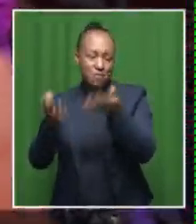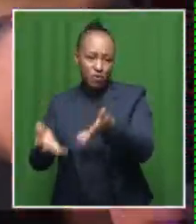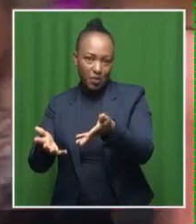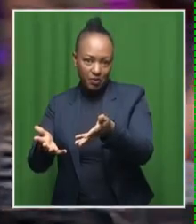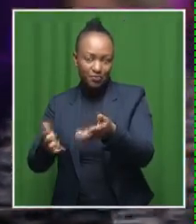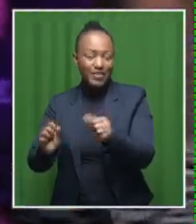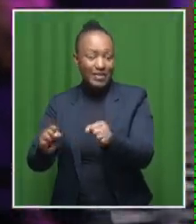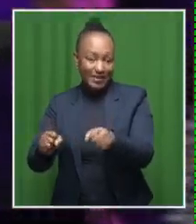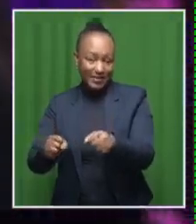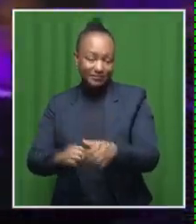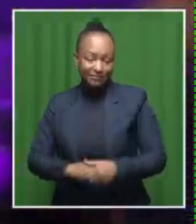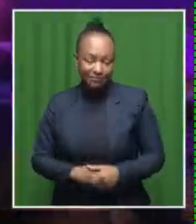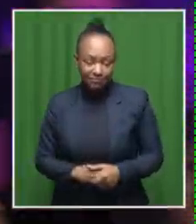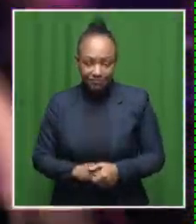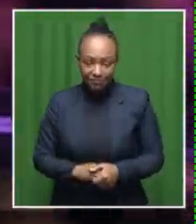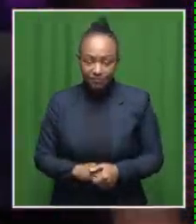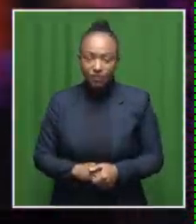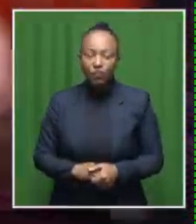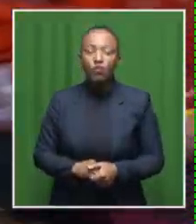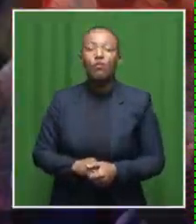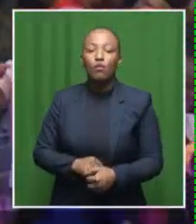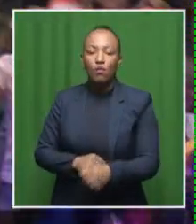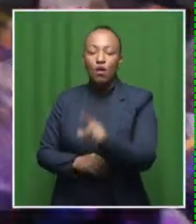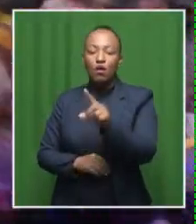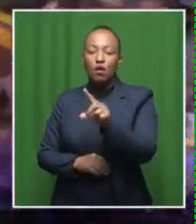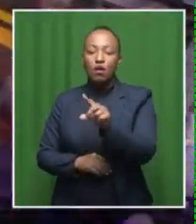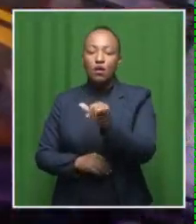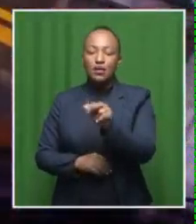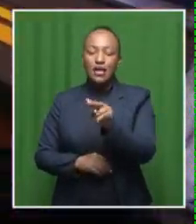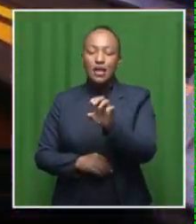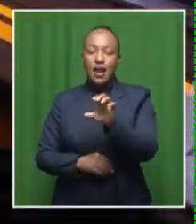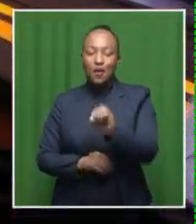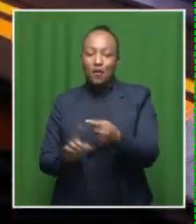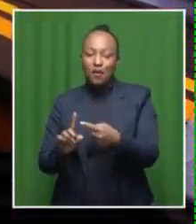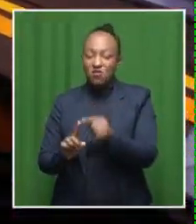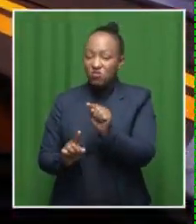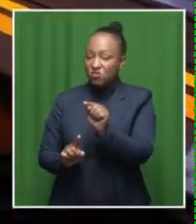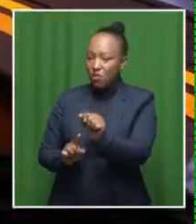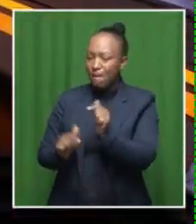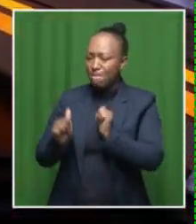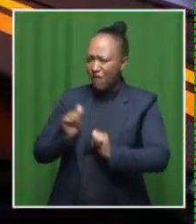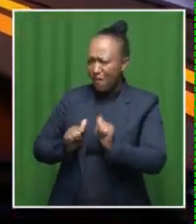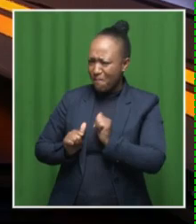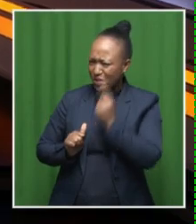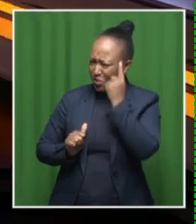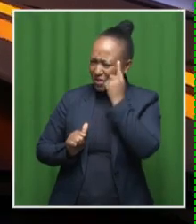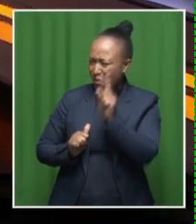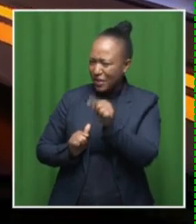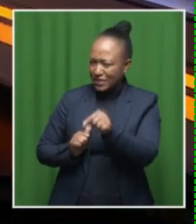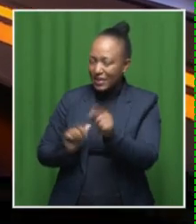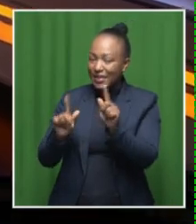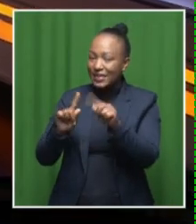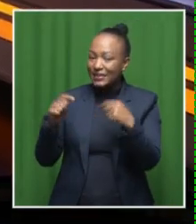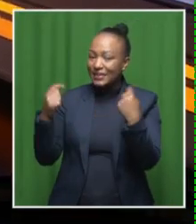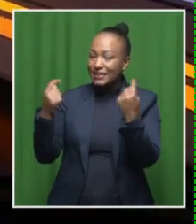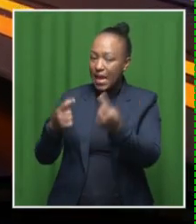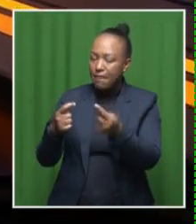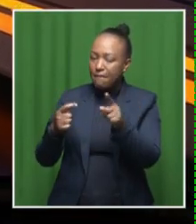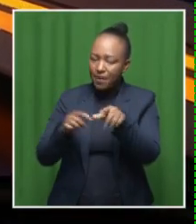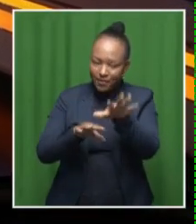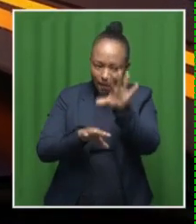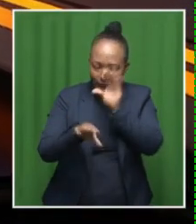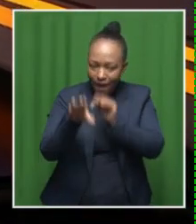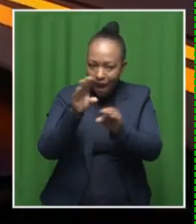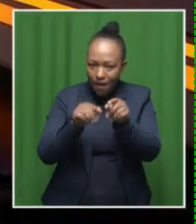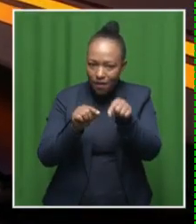So yes. And Dineo, for you, what do you make of yesterday's performance, and what would you say the team needs to take out of that and